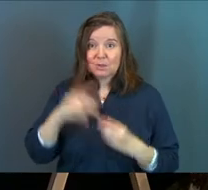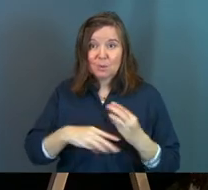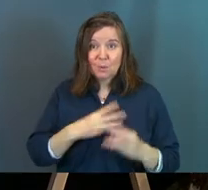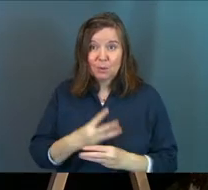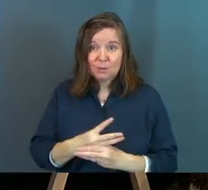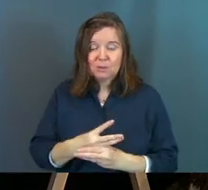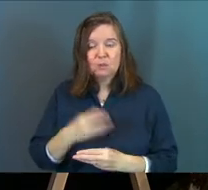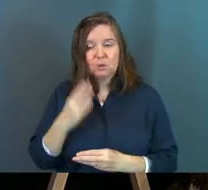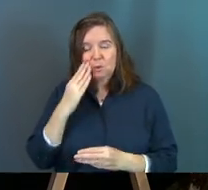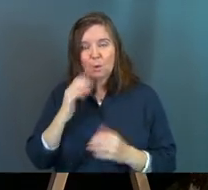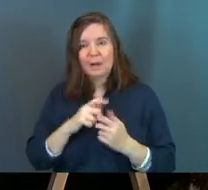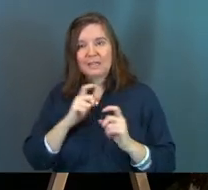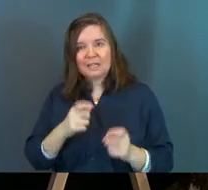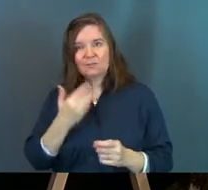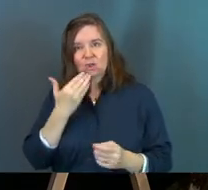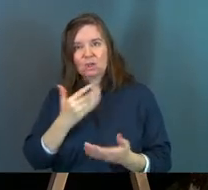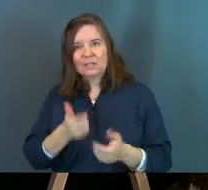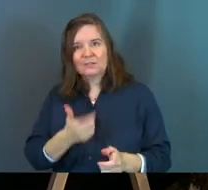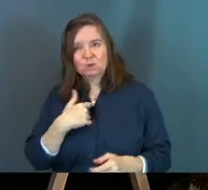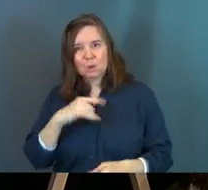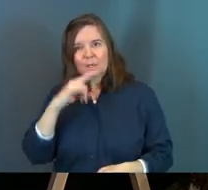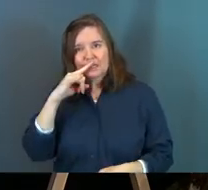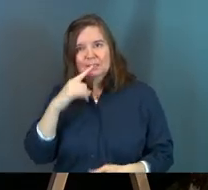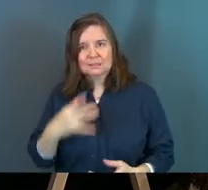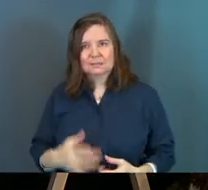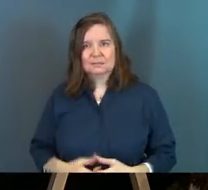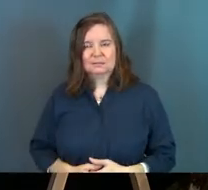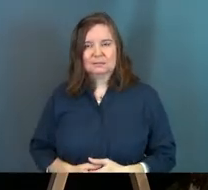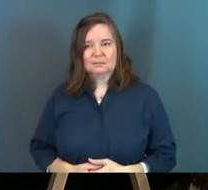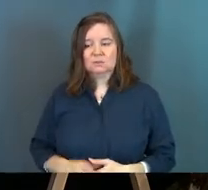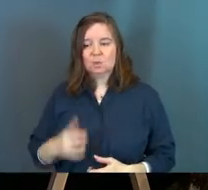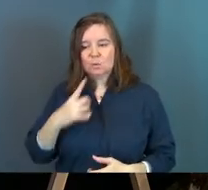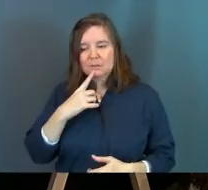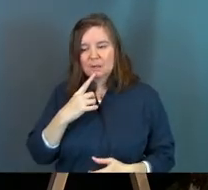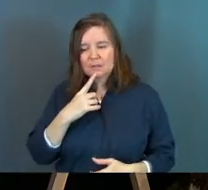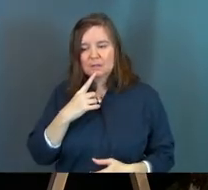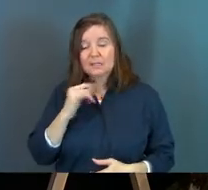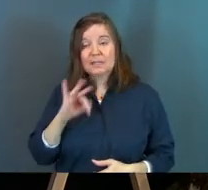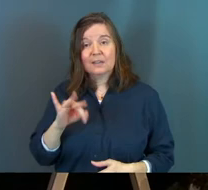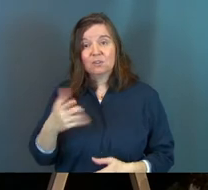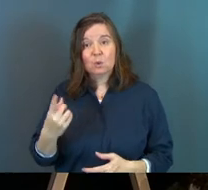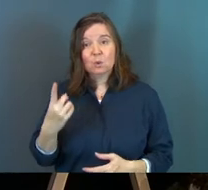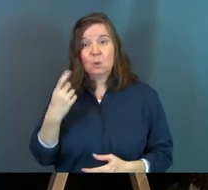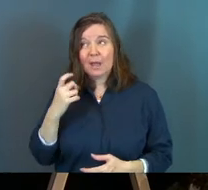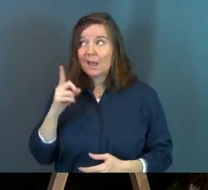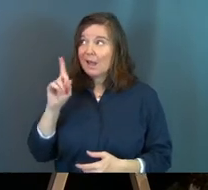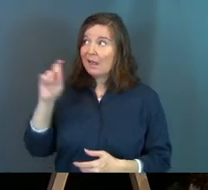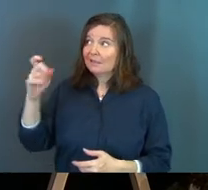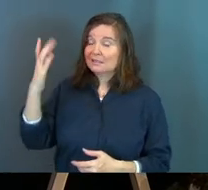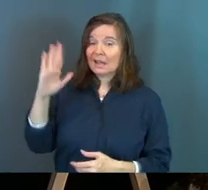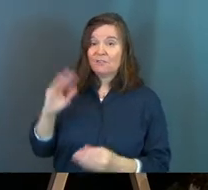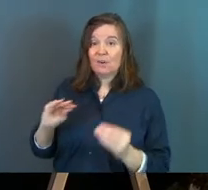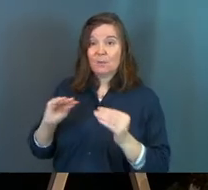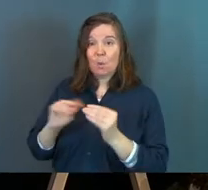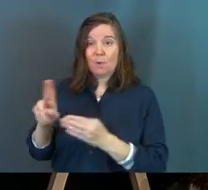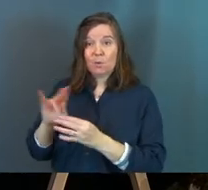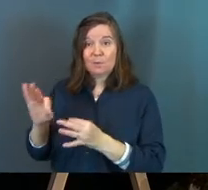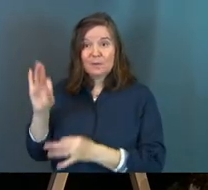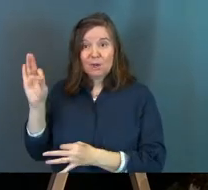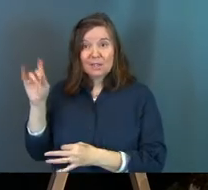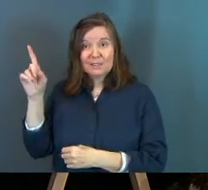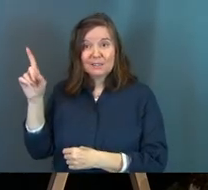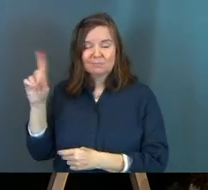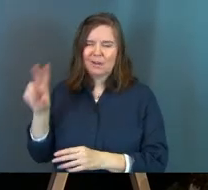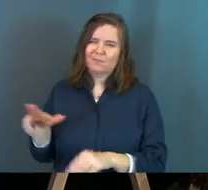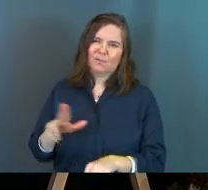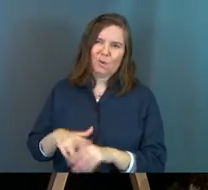world, you know how to give good gifts to your kids. So he said, so if you ask God for more of the Holy Spirit,